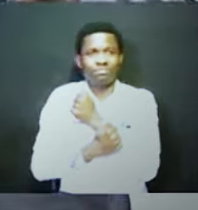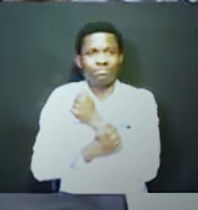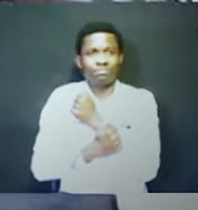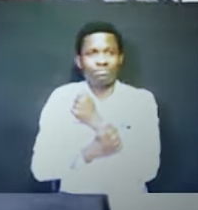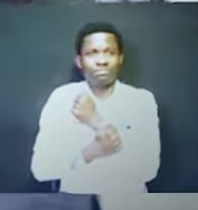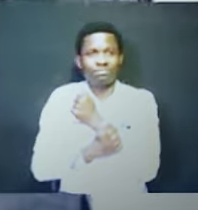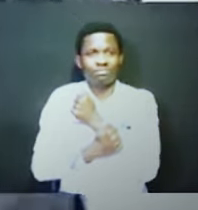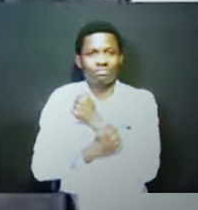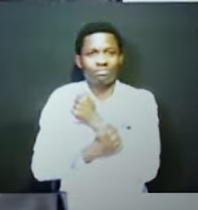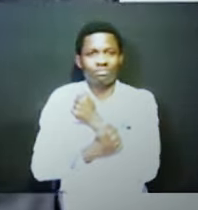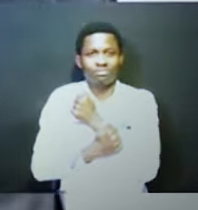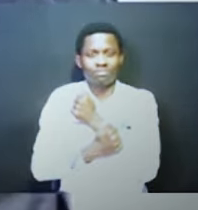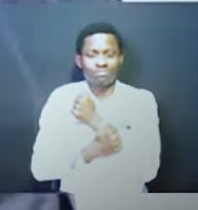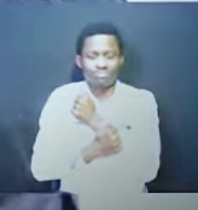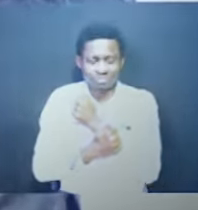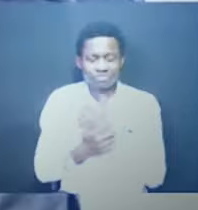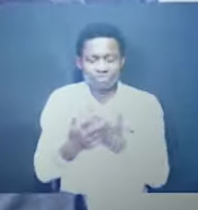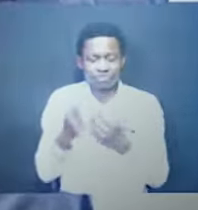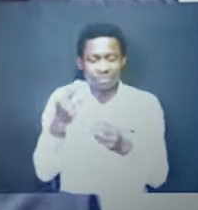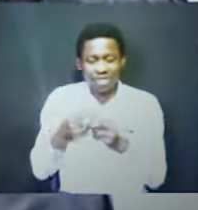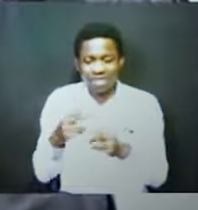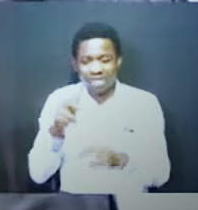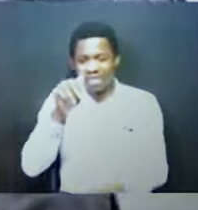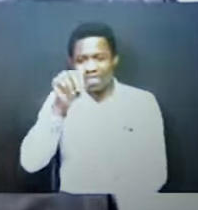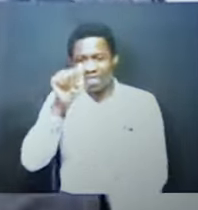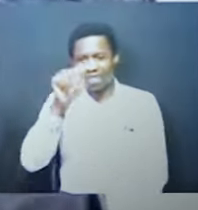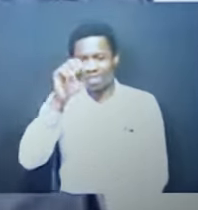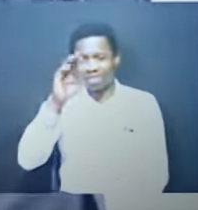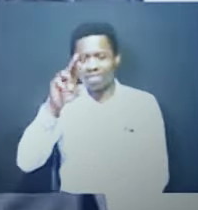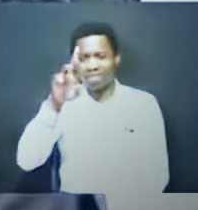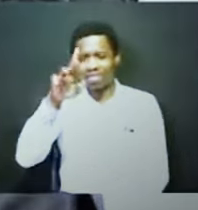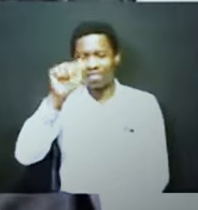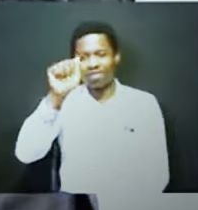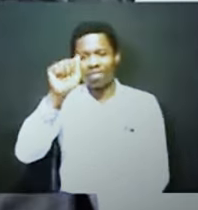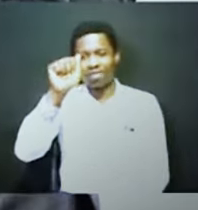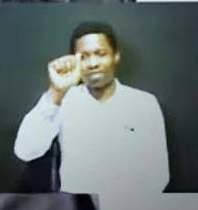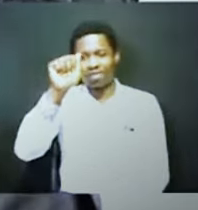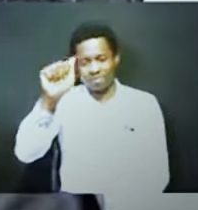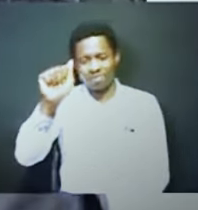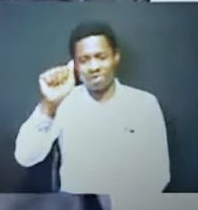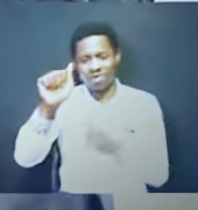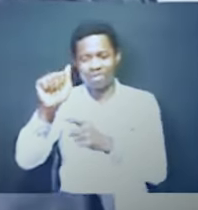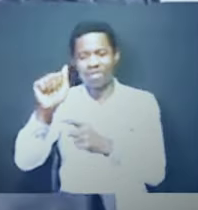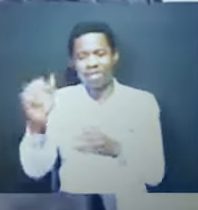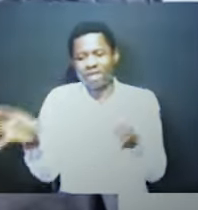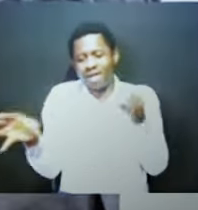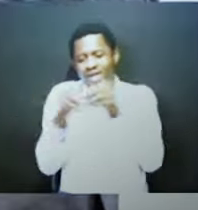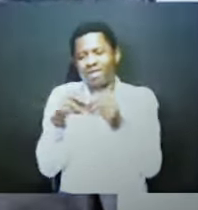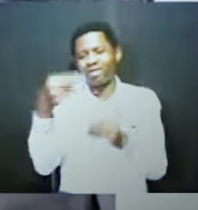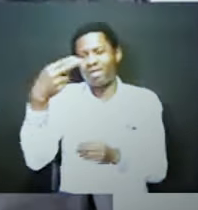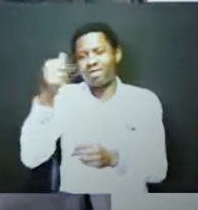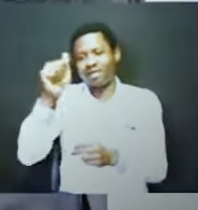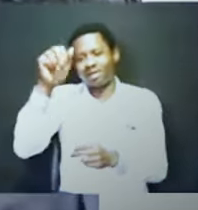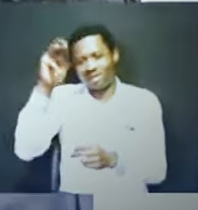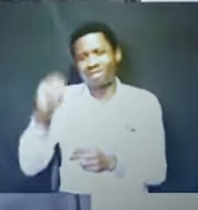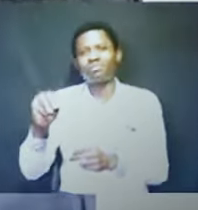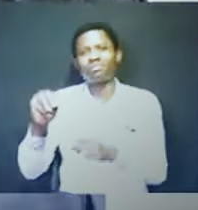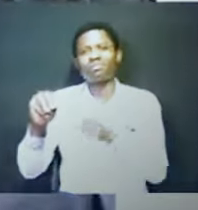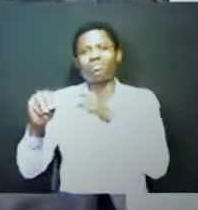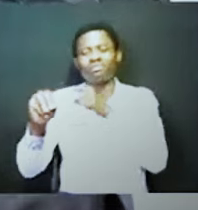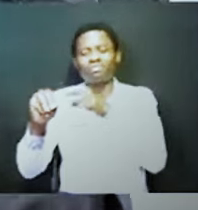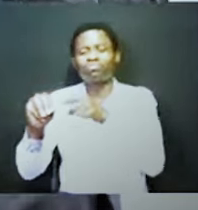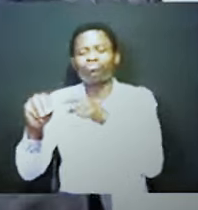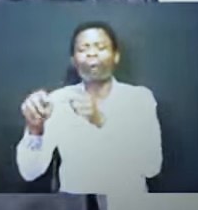Abraham plus Ham. So when you hear Abraham plus Ham, Then you see that the real